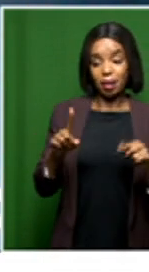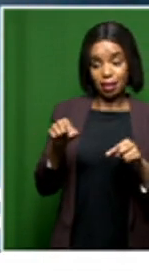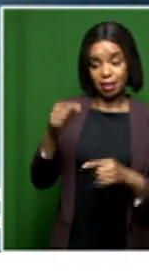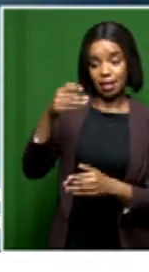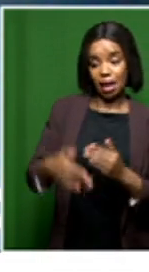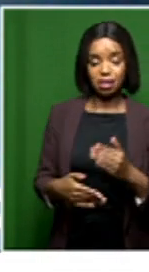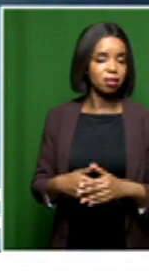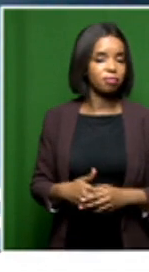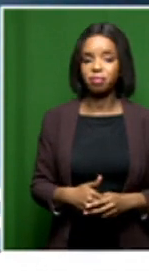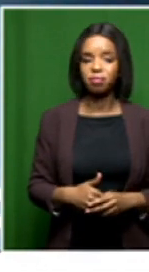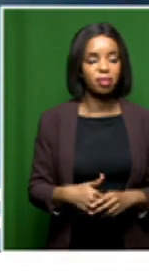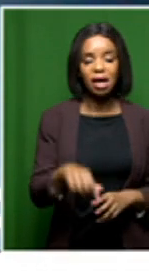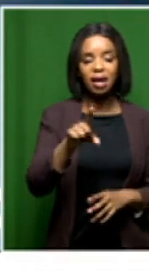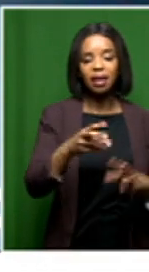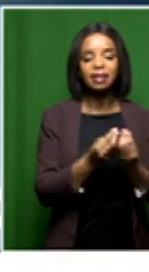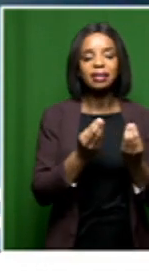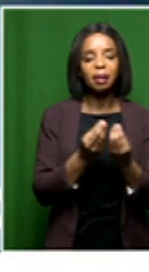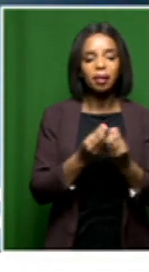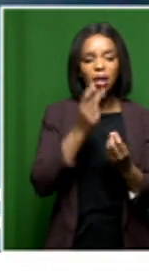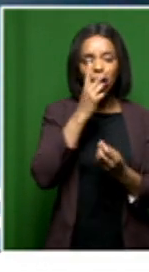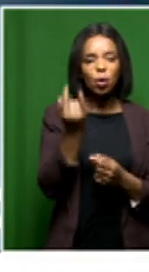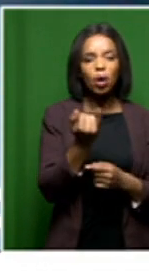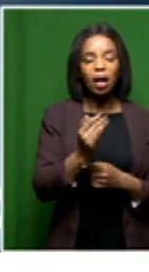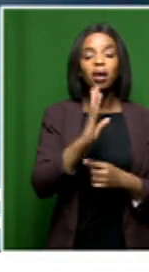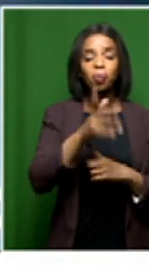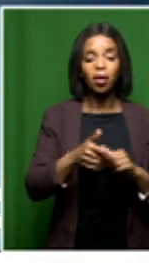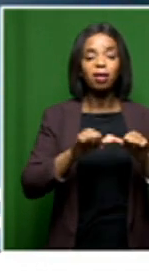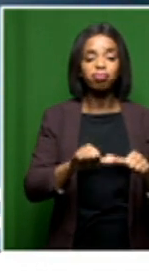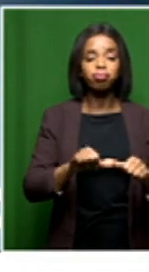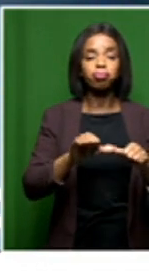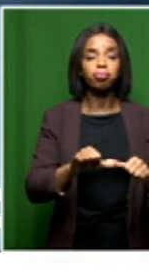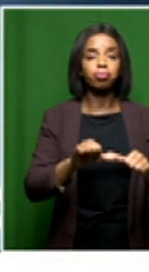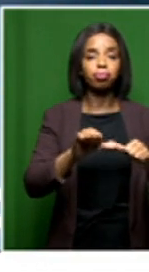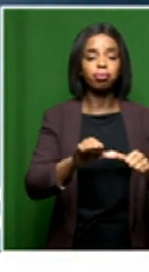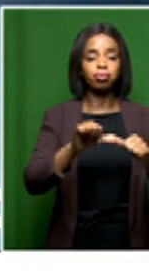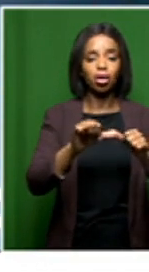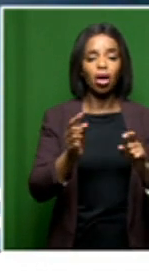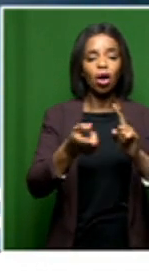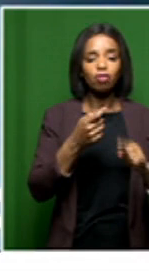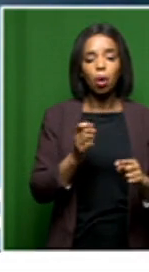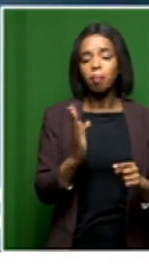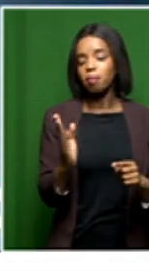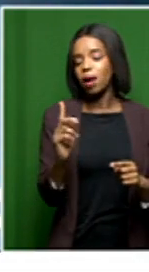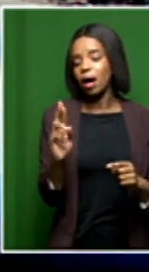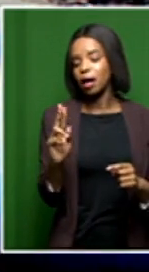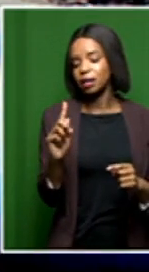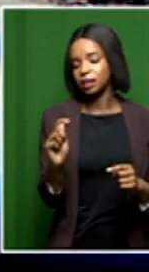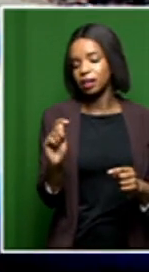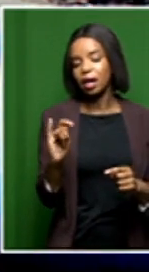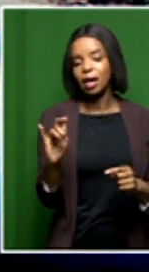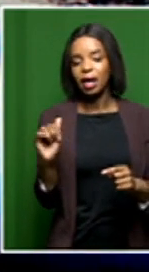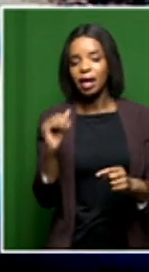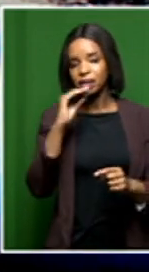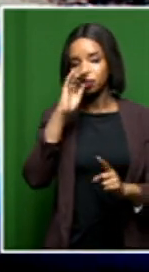away. Something that certainly looks like it's going to stay around for a while and be fought from each direction. RTIA spokesperson